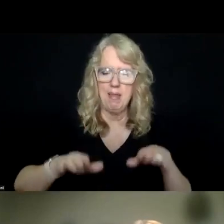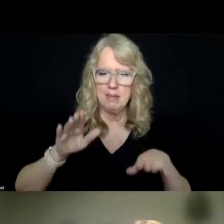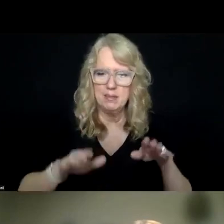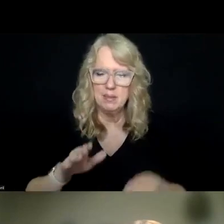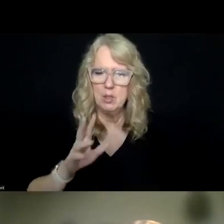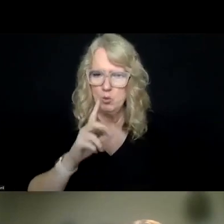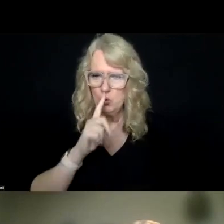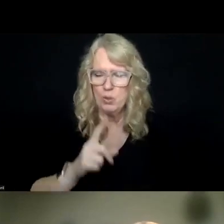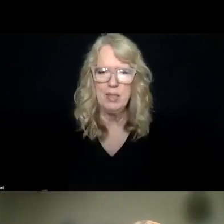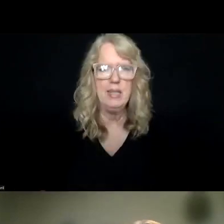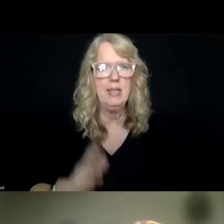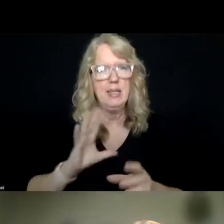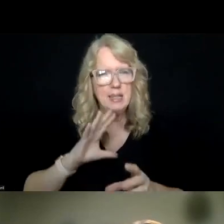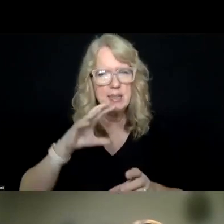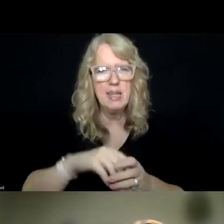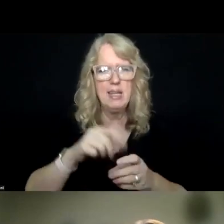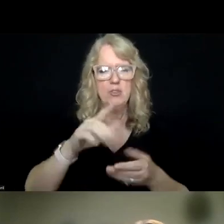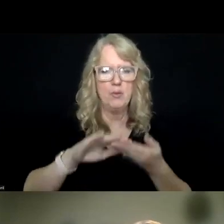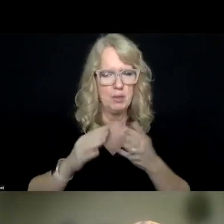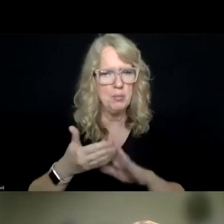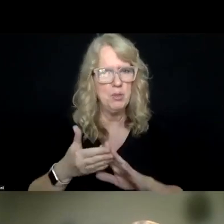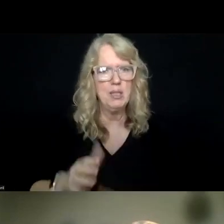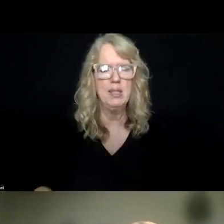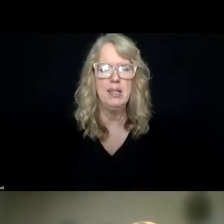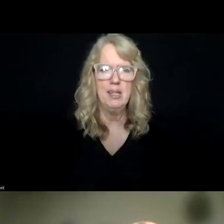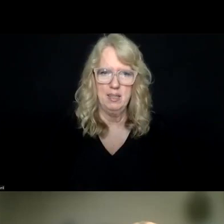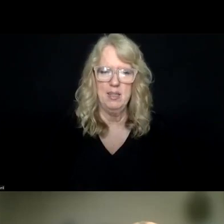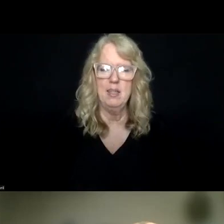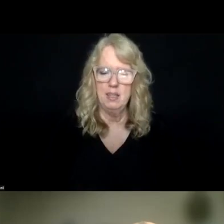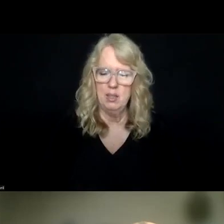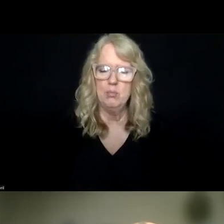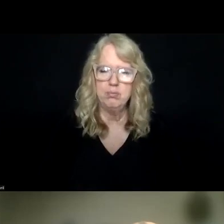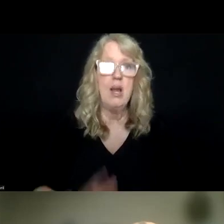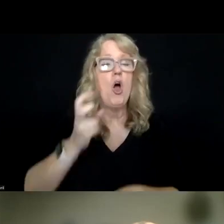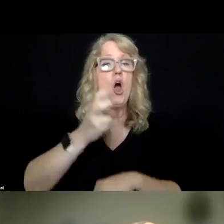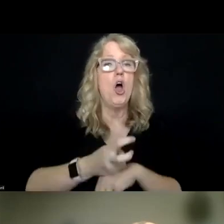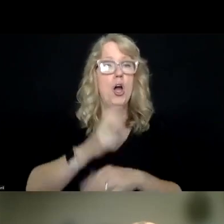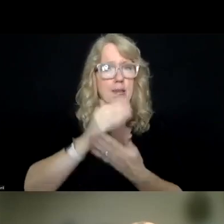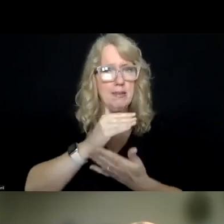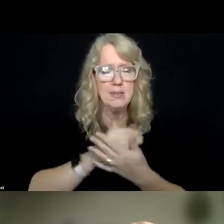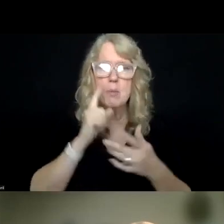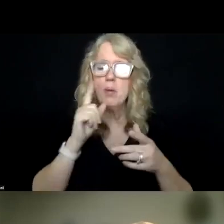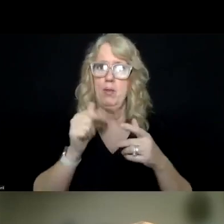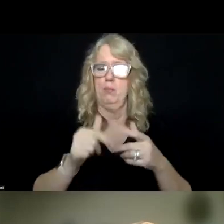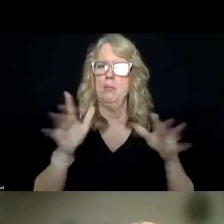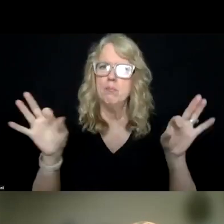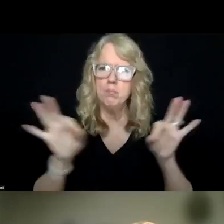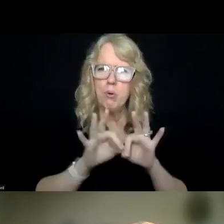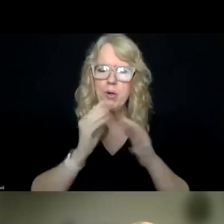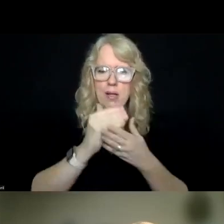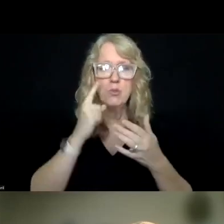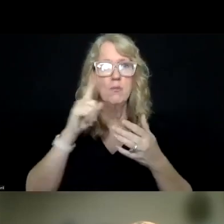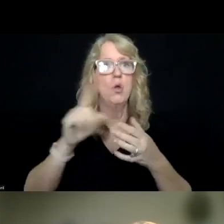To really engage in the community. And those are just really, they were hard lessons, but so important, those lessons, and the importance of